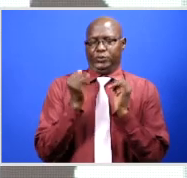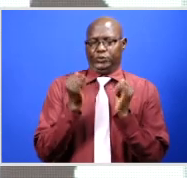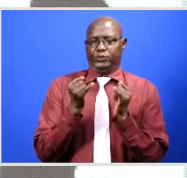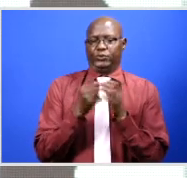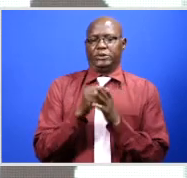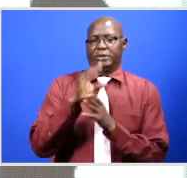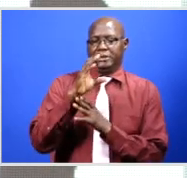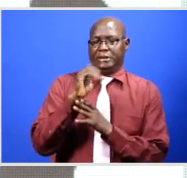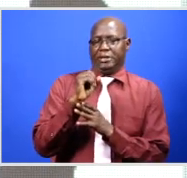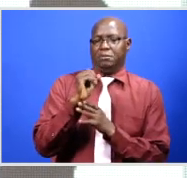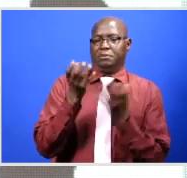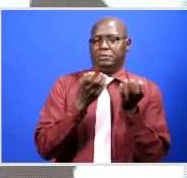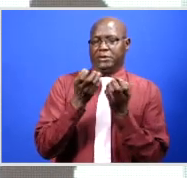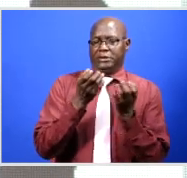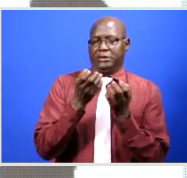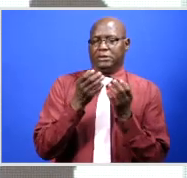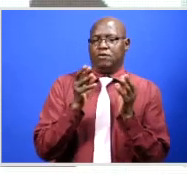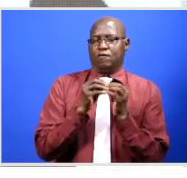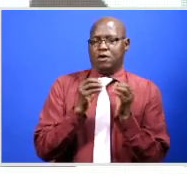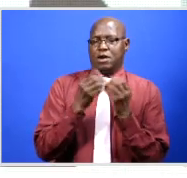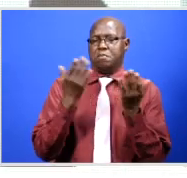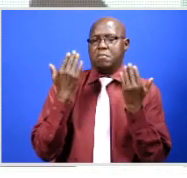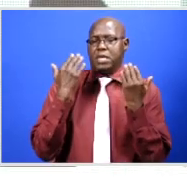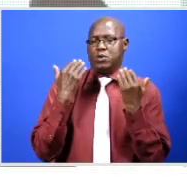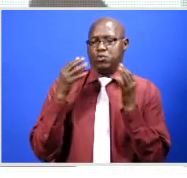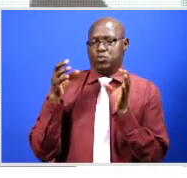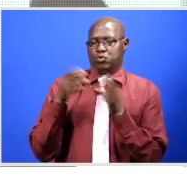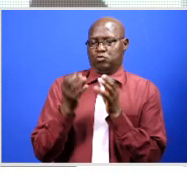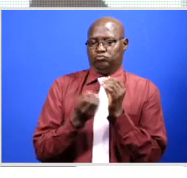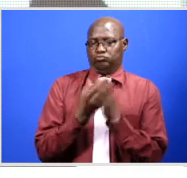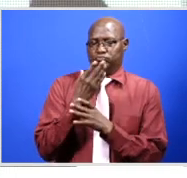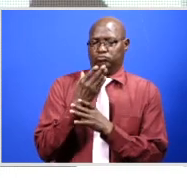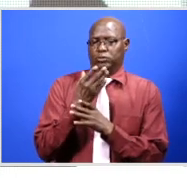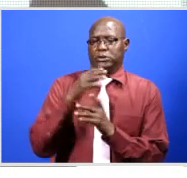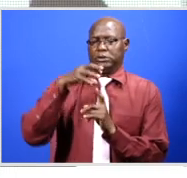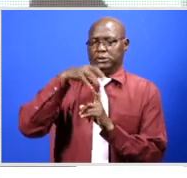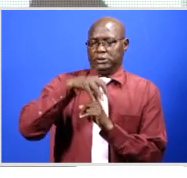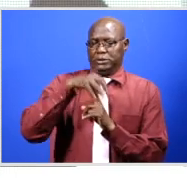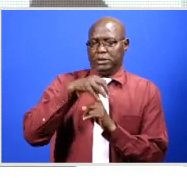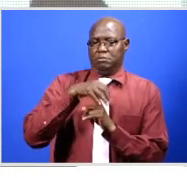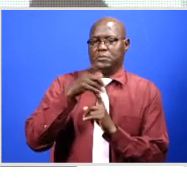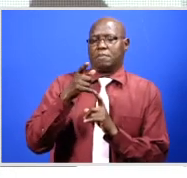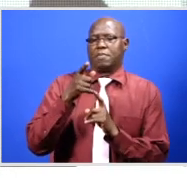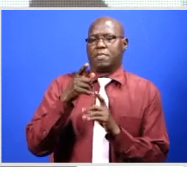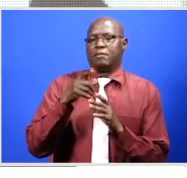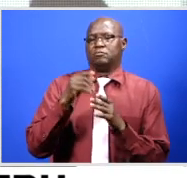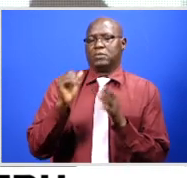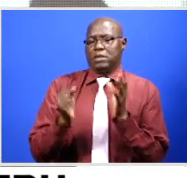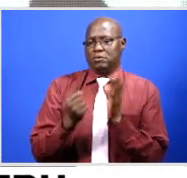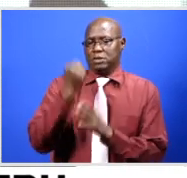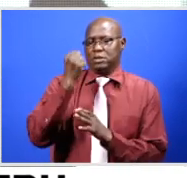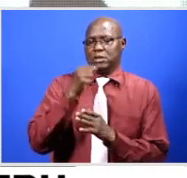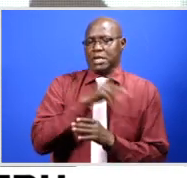The CITAM Business Forum Meru chapter has been launched at the Christ is the Answer Ministries Meru Assembly under the theme Raising